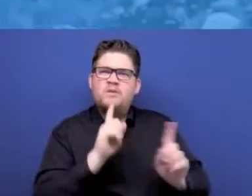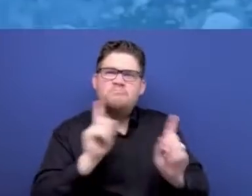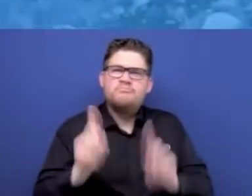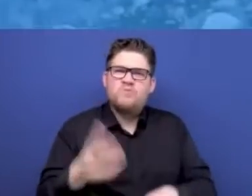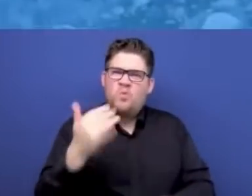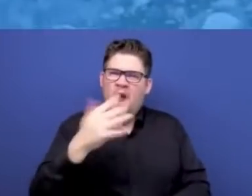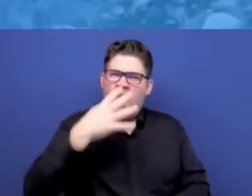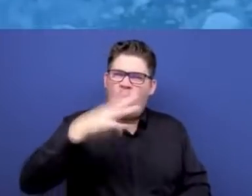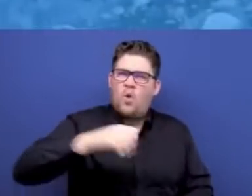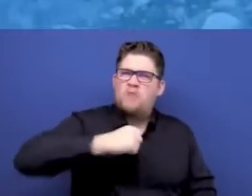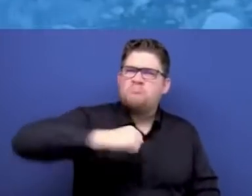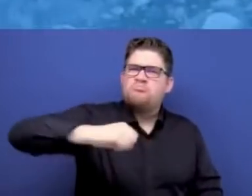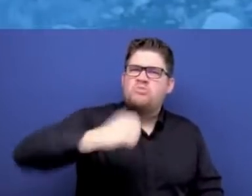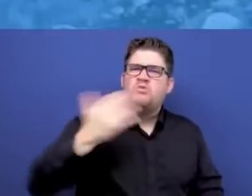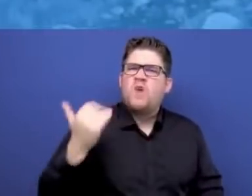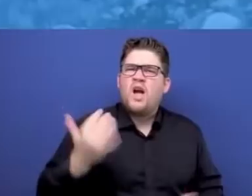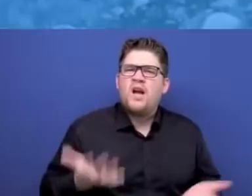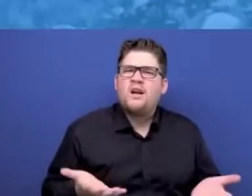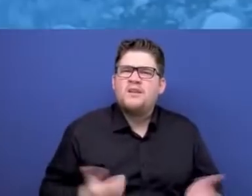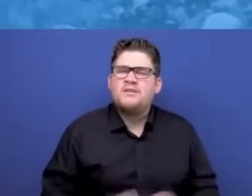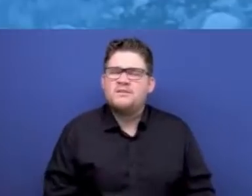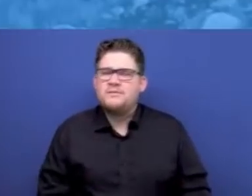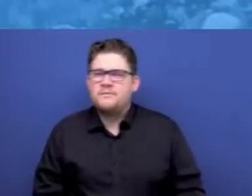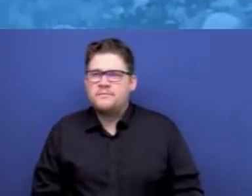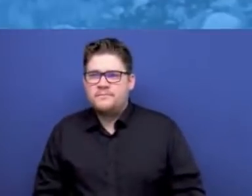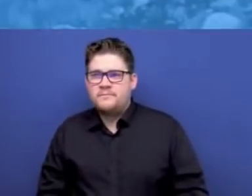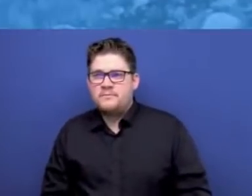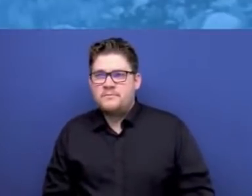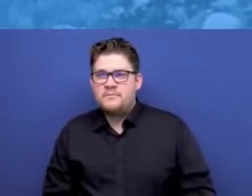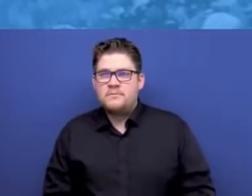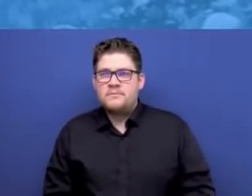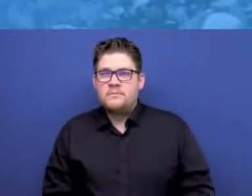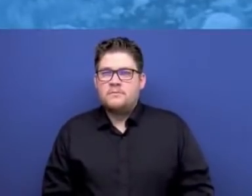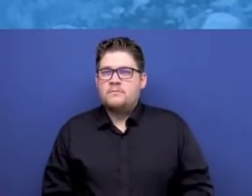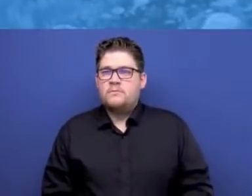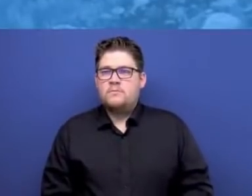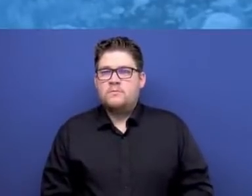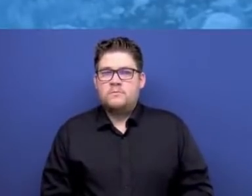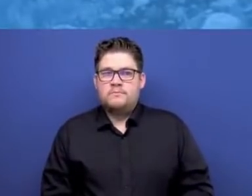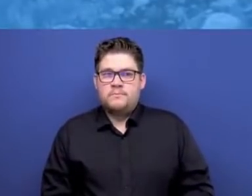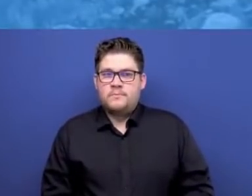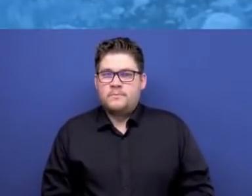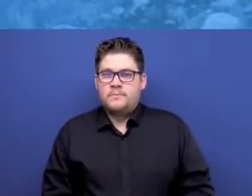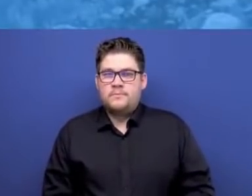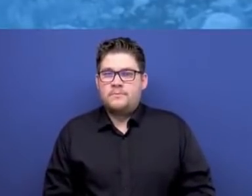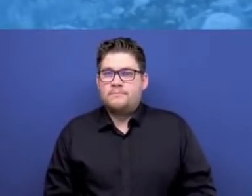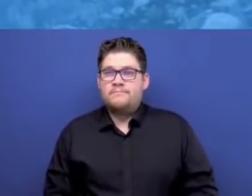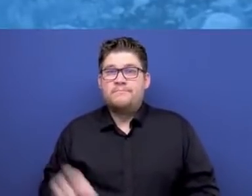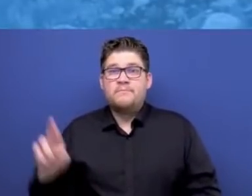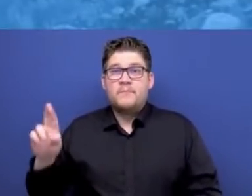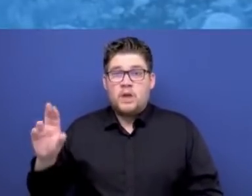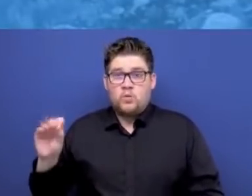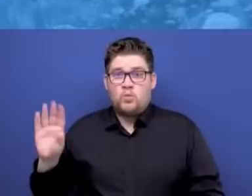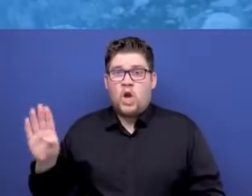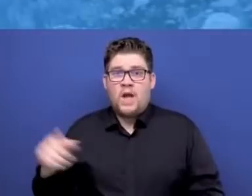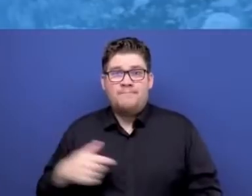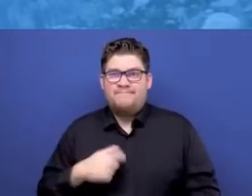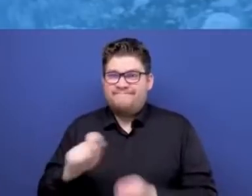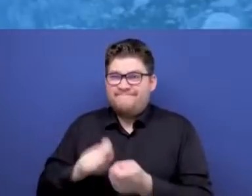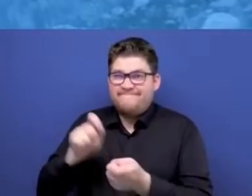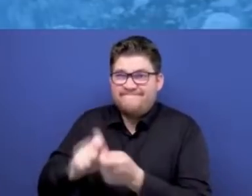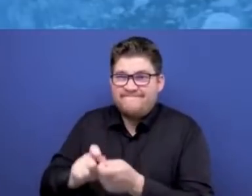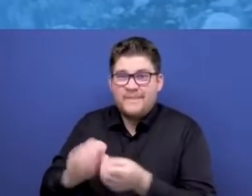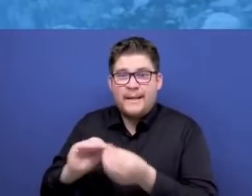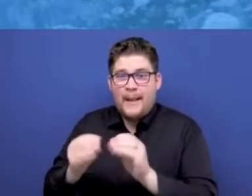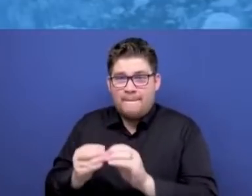Yeah, so I don't have the exact numbers of how many people have had been rescued. I am aware of at least 3 situations where